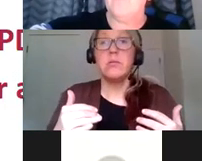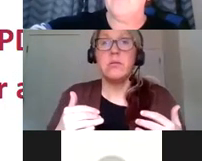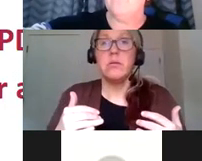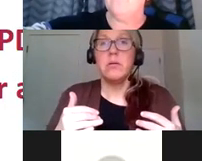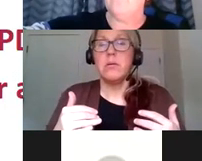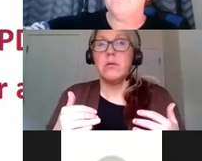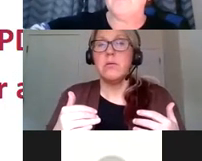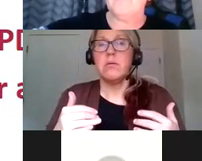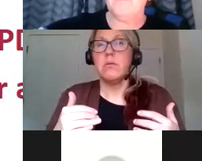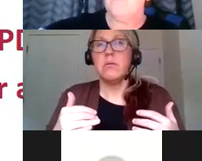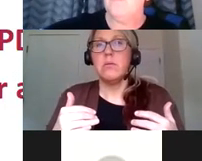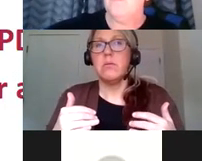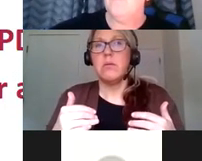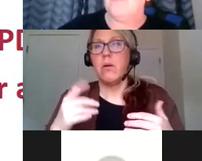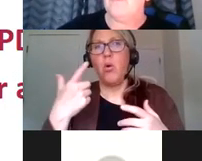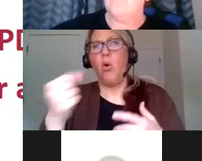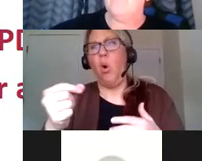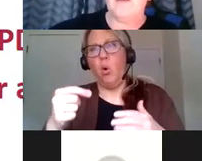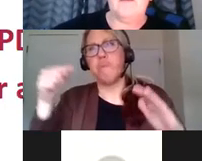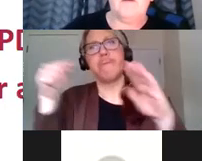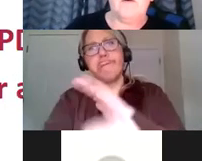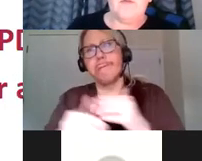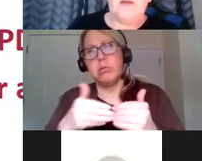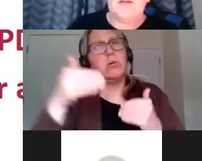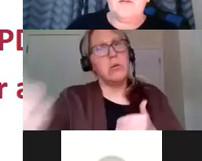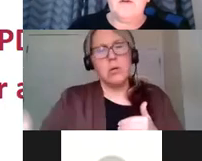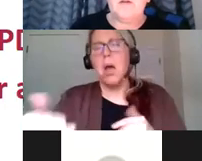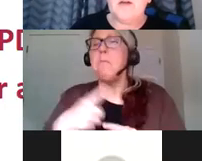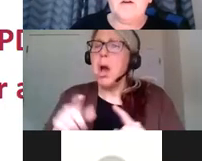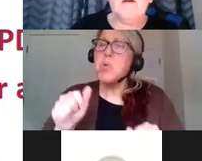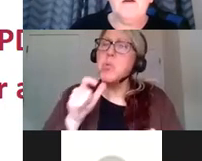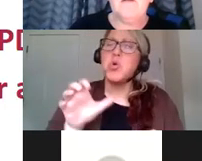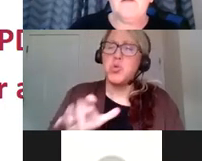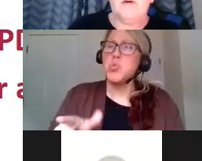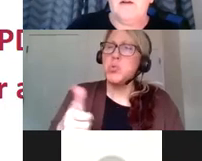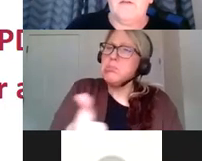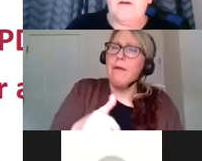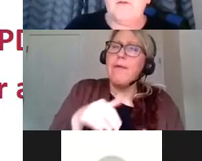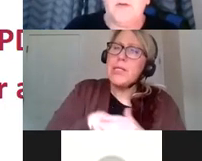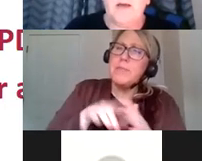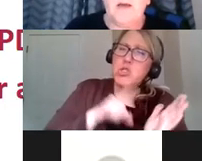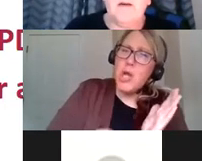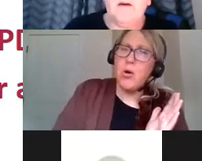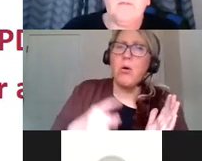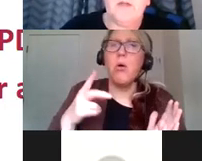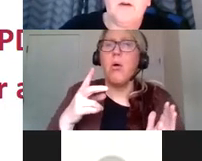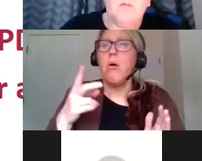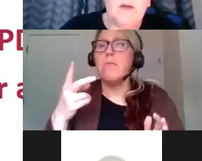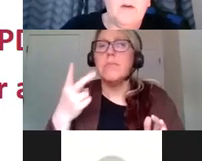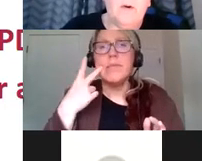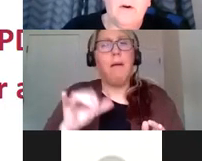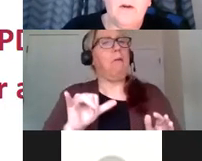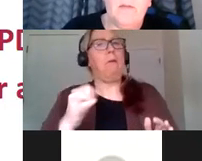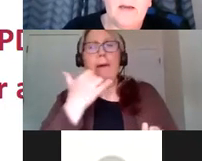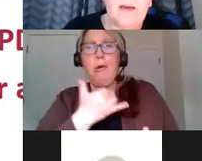beyond what we talked about, but you can go through the accessibility checker, see what kind of errors you get, check out the